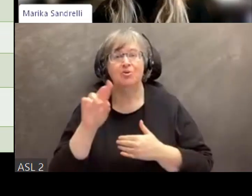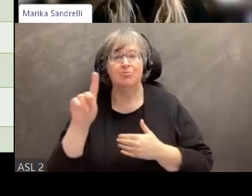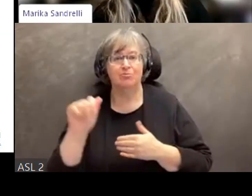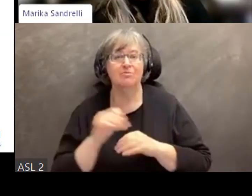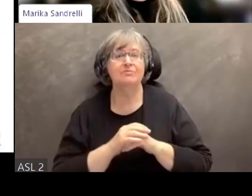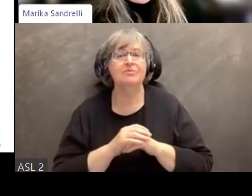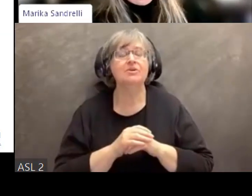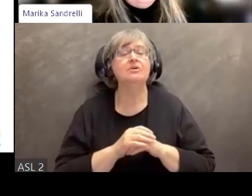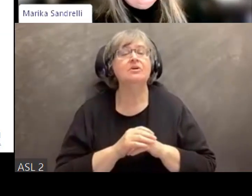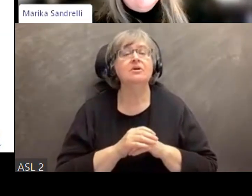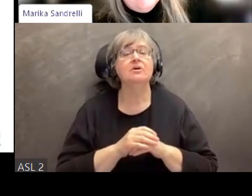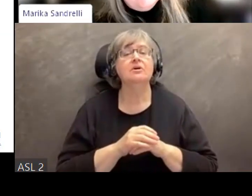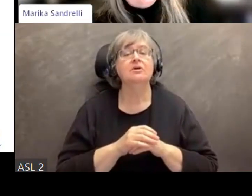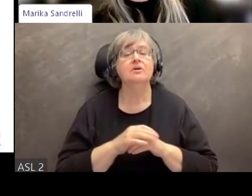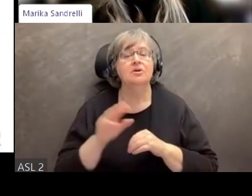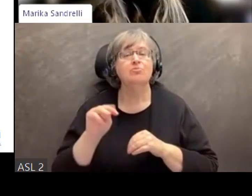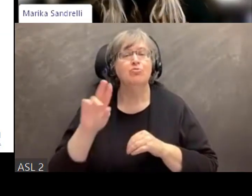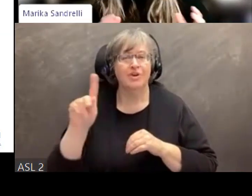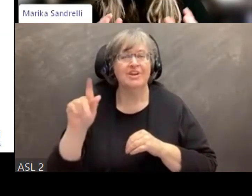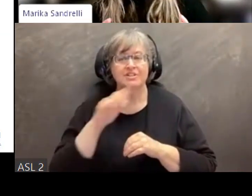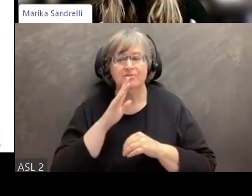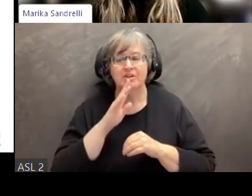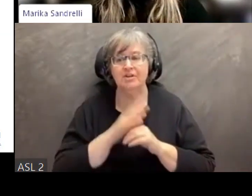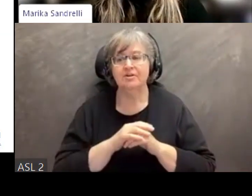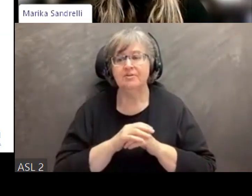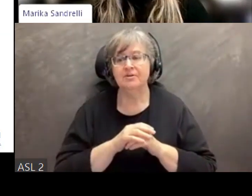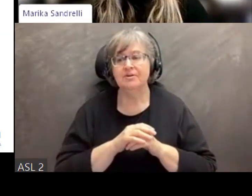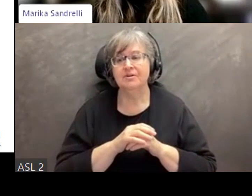Great, thanks, Bev. So we've been